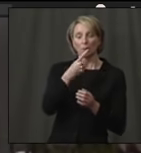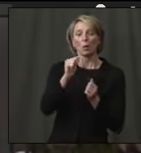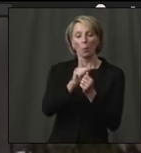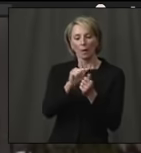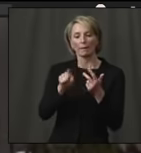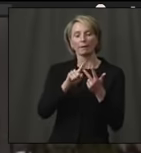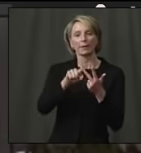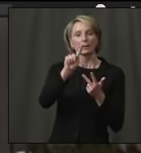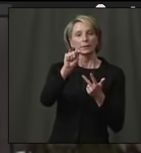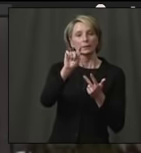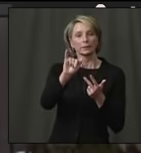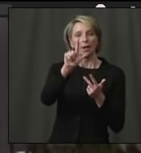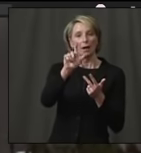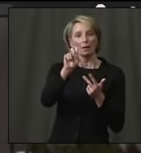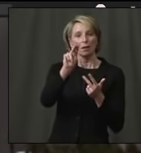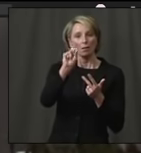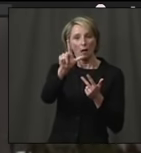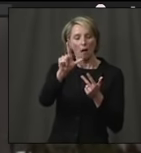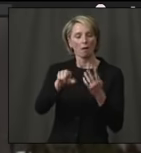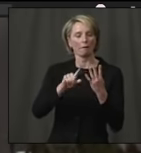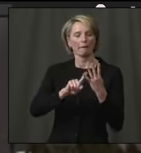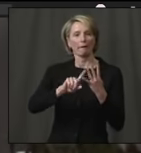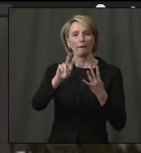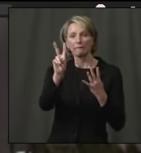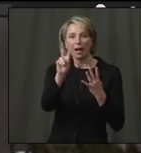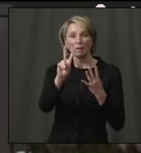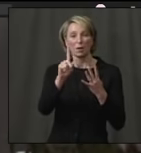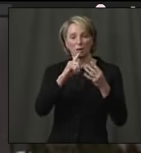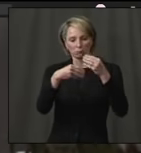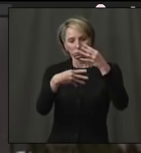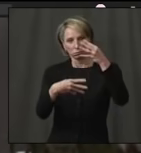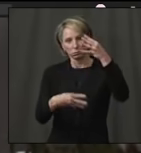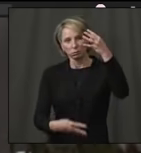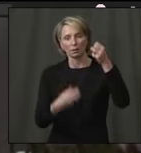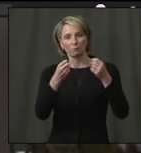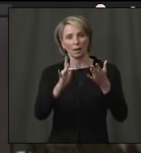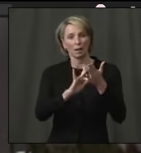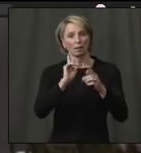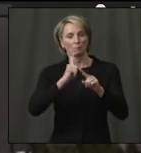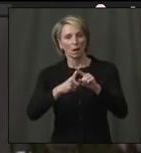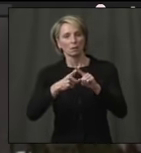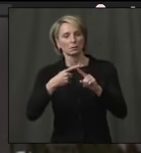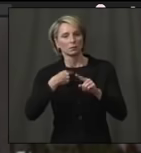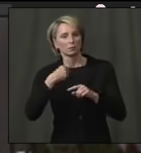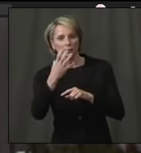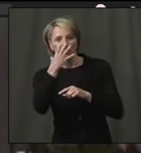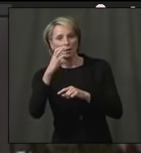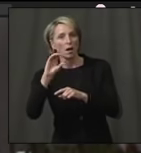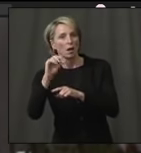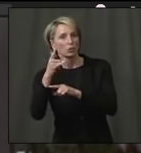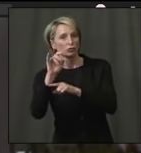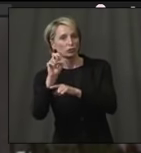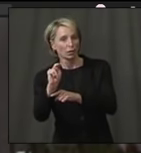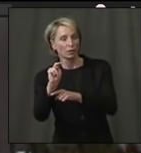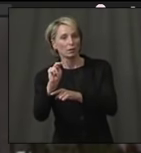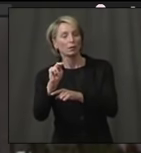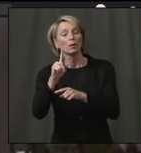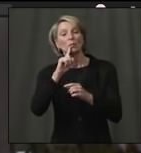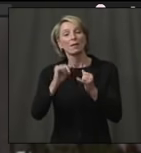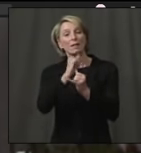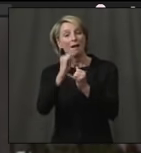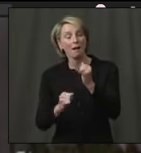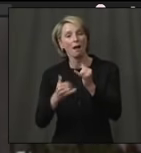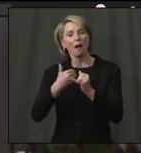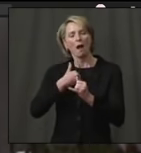Tylenol and vitamins, and I can't begin to name everything. The most amazing drug for me ended up being Zofran,